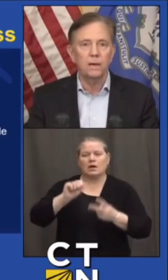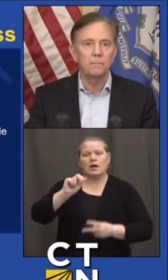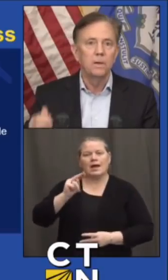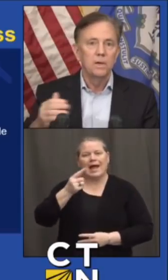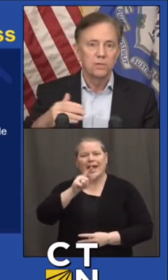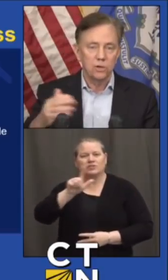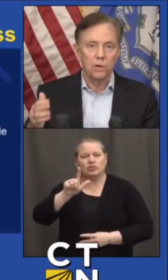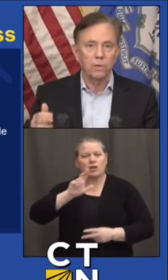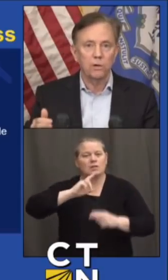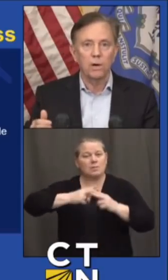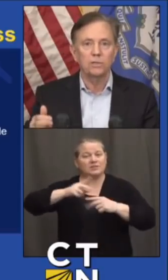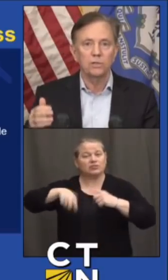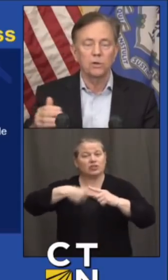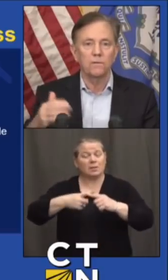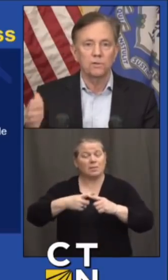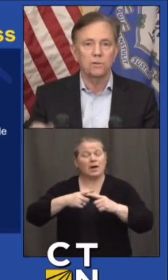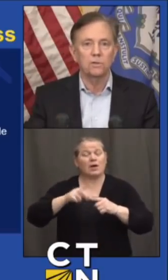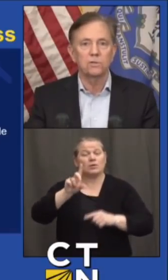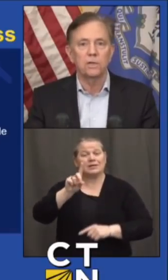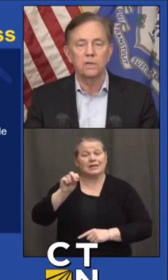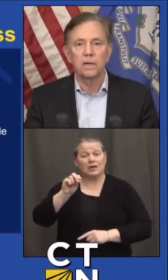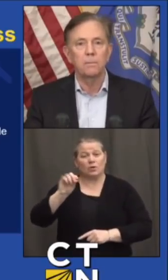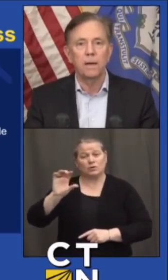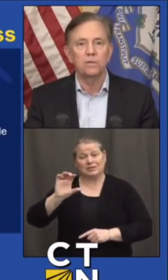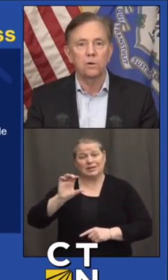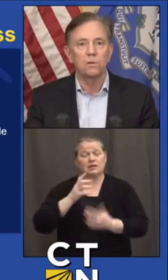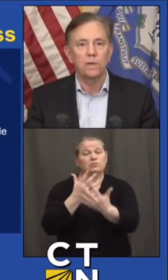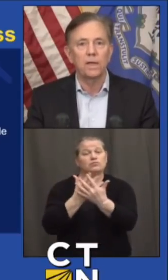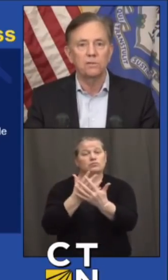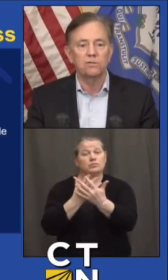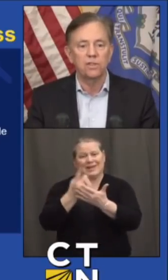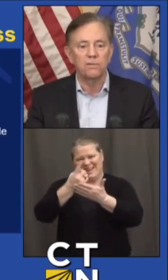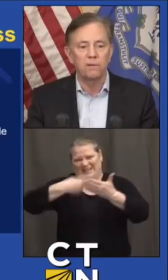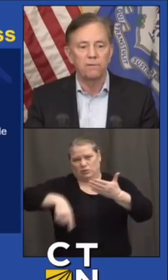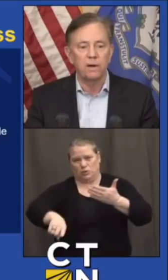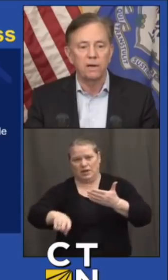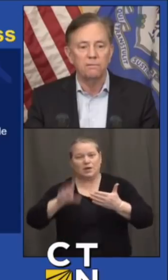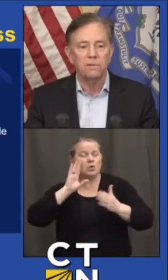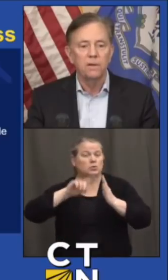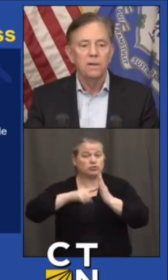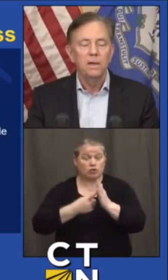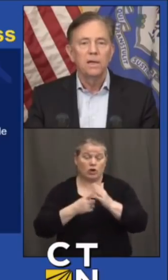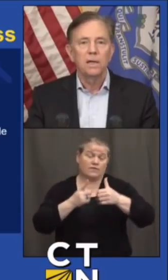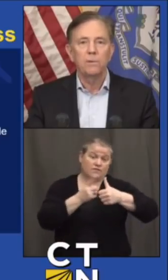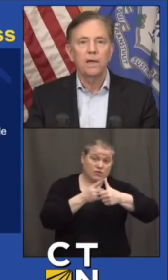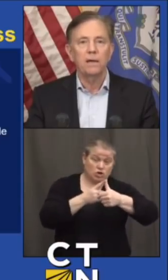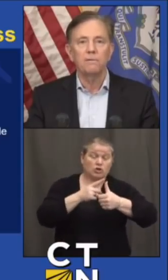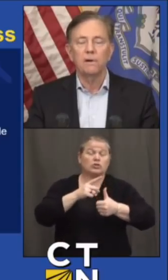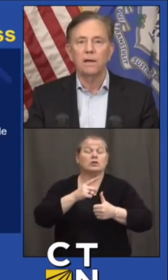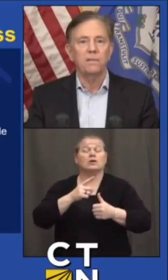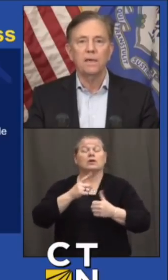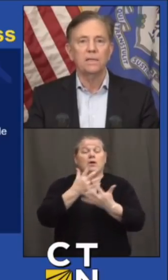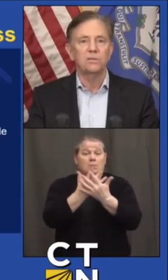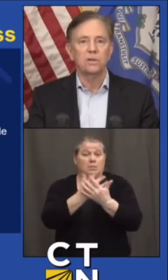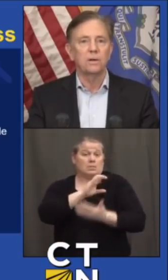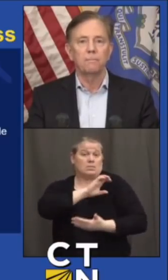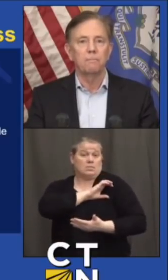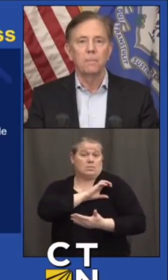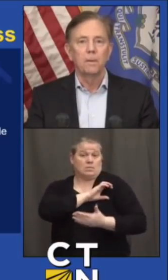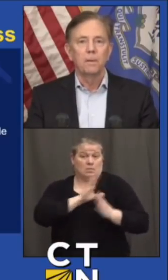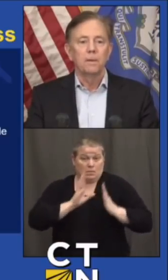week, starting with the corrections officers and inmates over the age of 75. And we have, I think